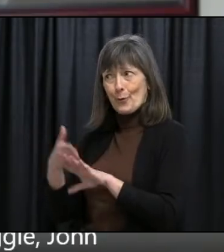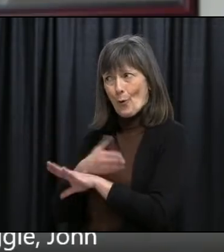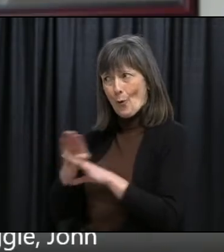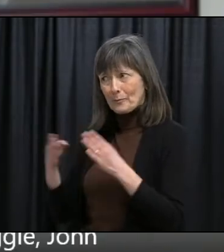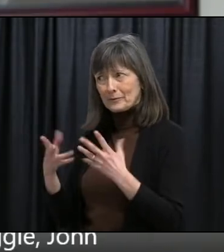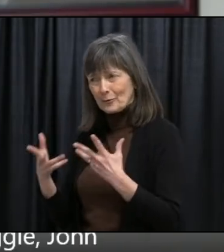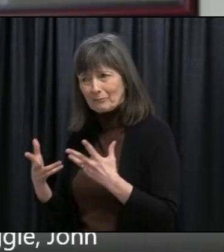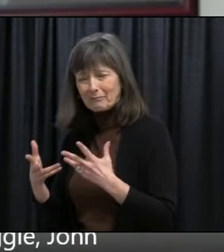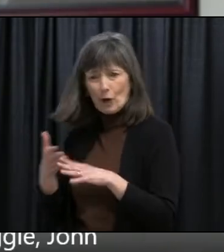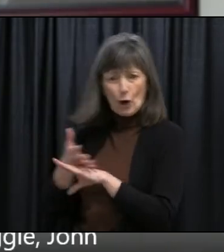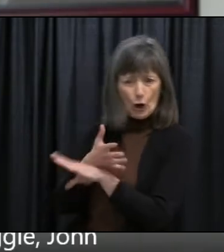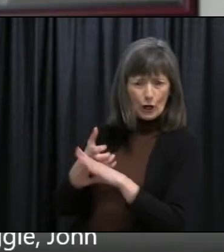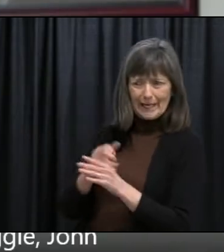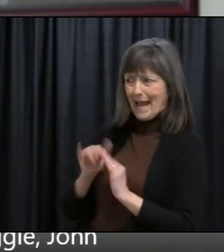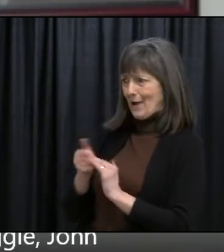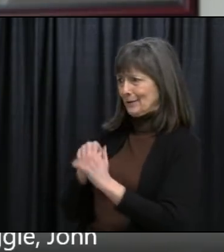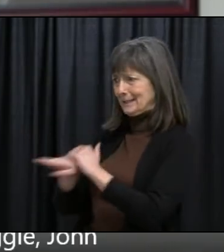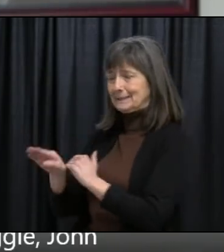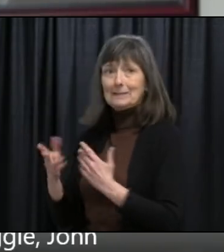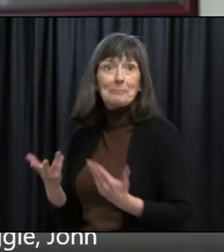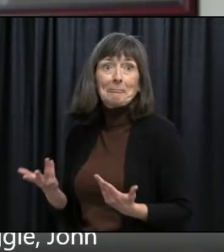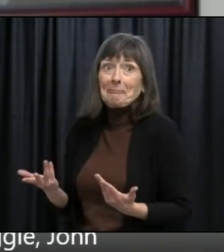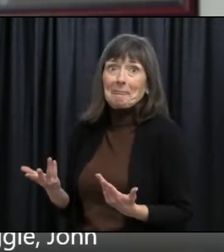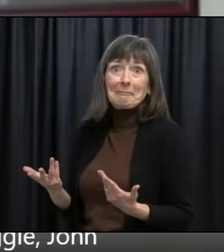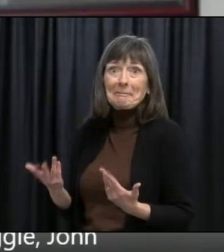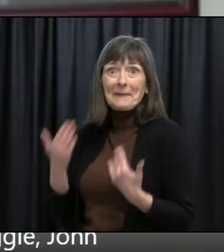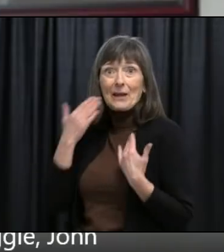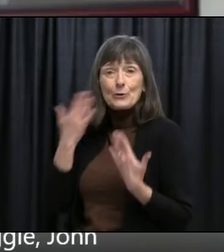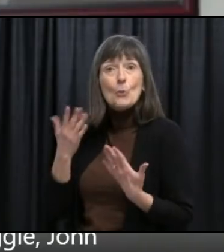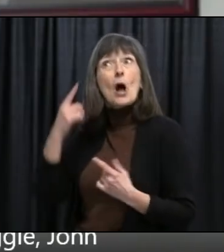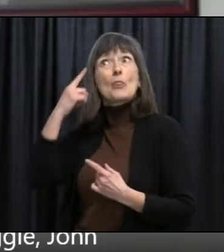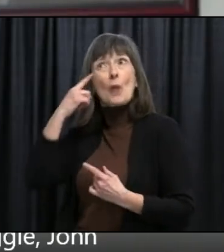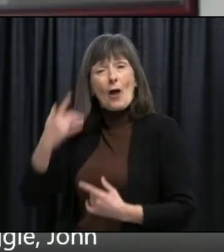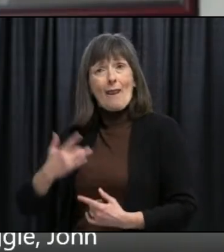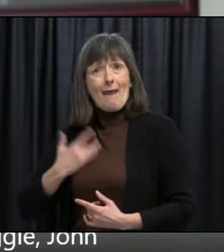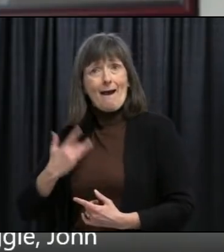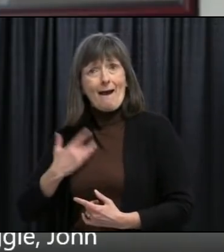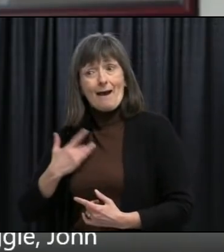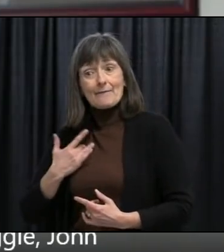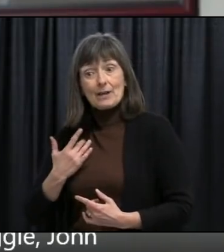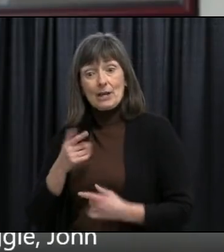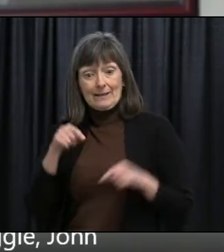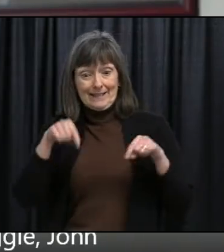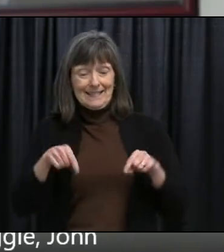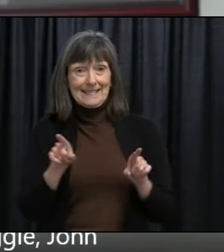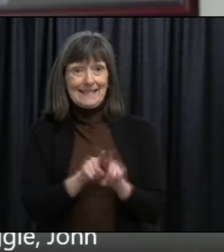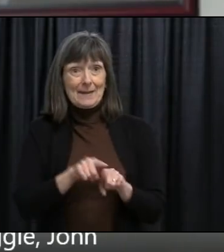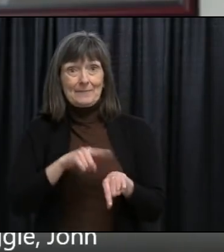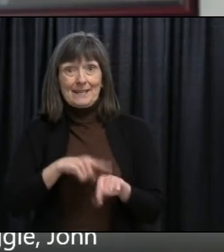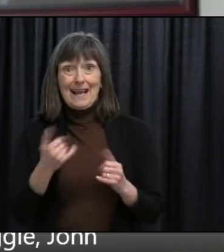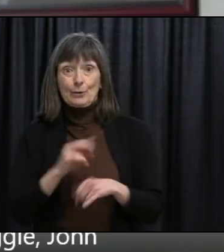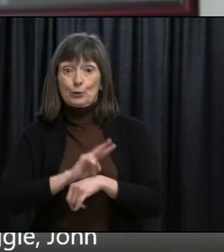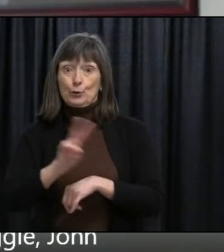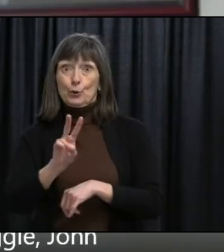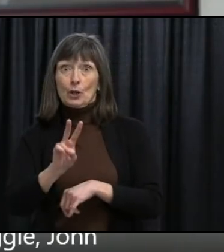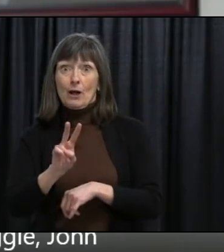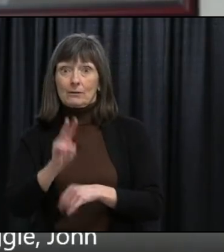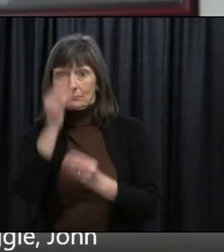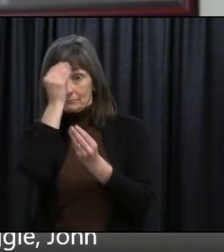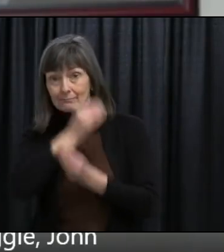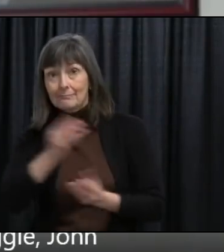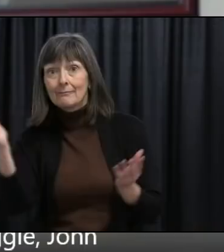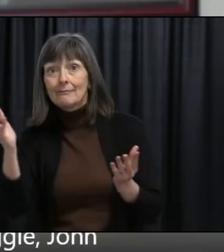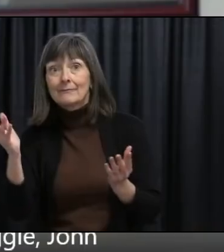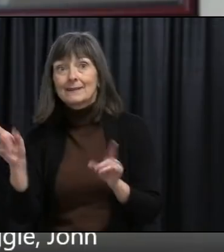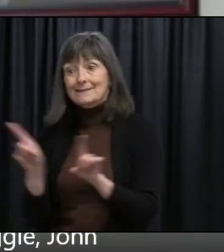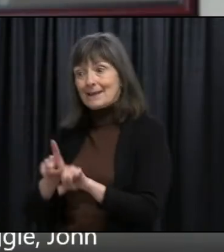happened there. Certainly, it was our understanding that it would go live when the news release went out more broadly to the